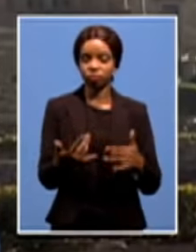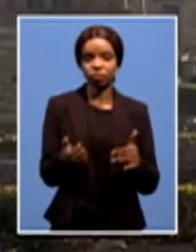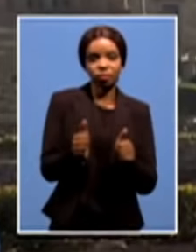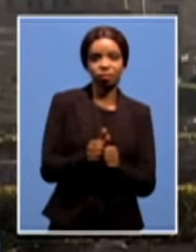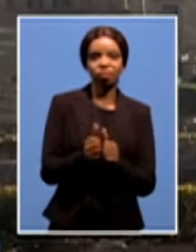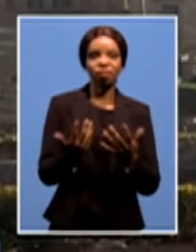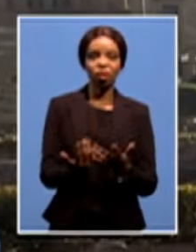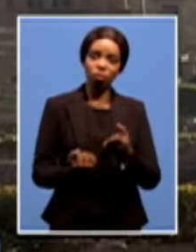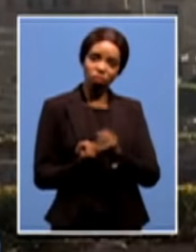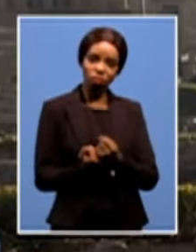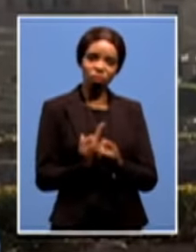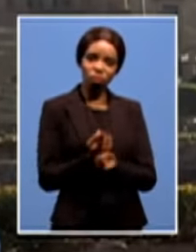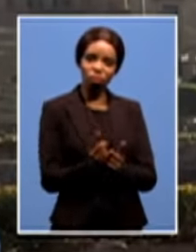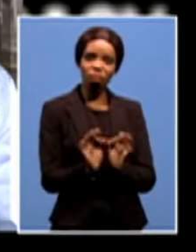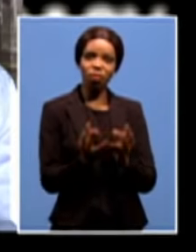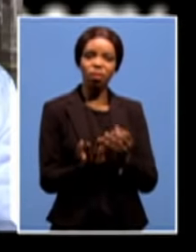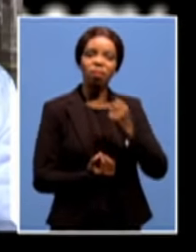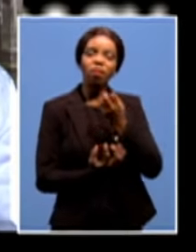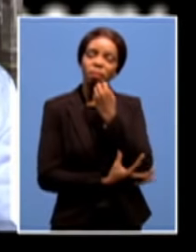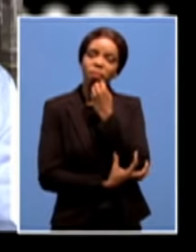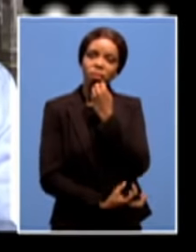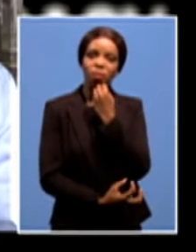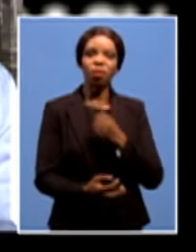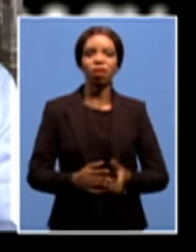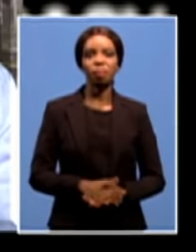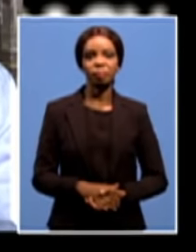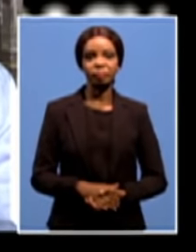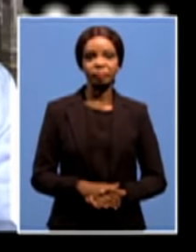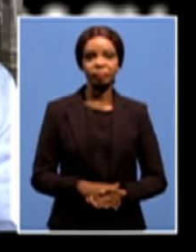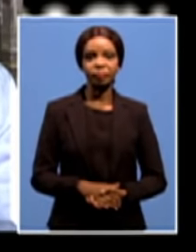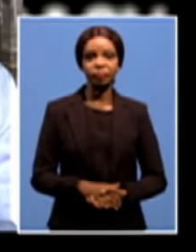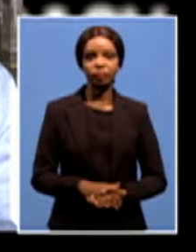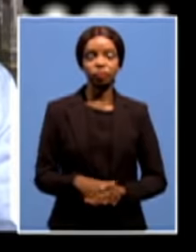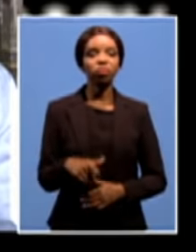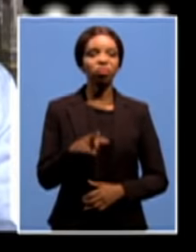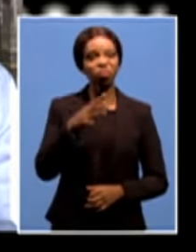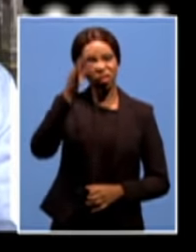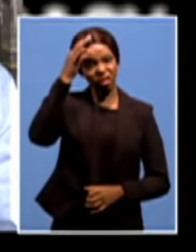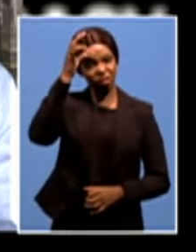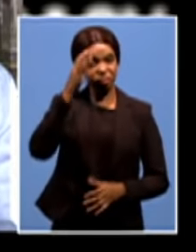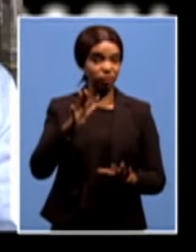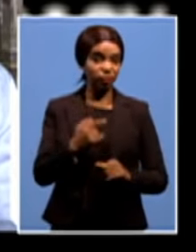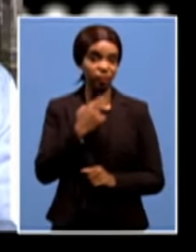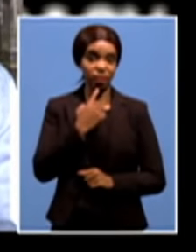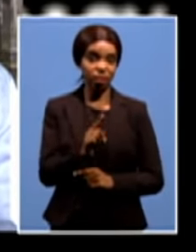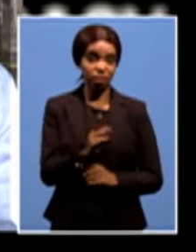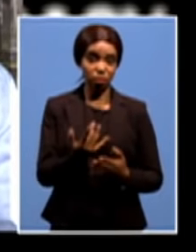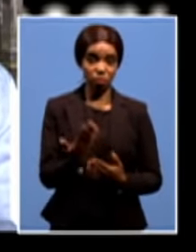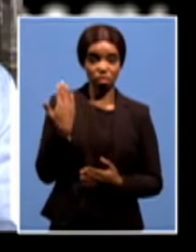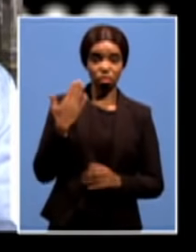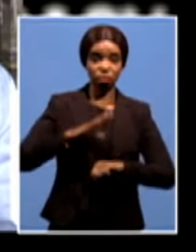the poor. I mean, government has made certain commitments. We heard from the president during the State of the Nation